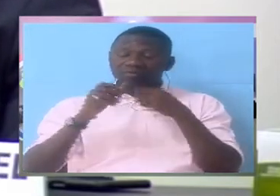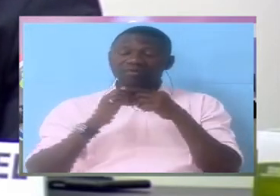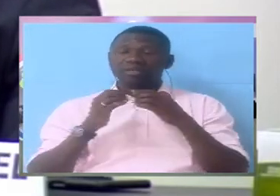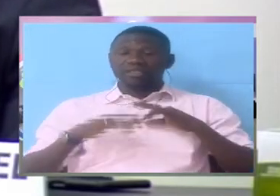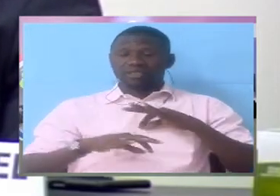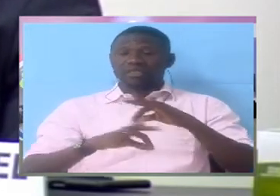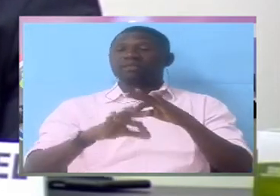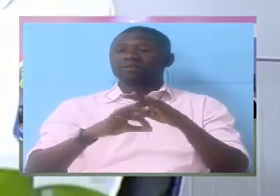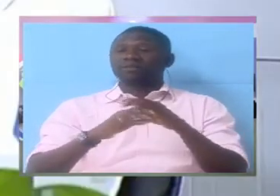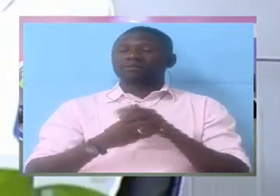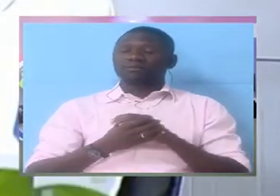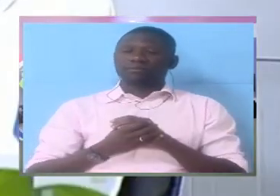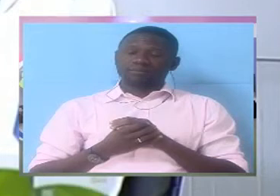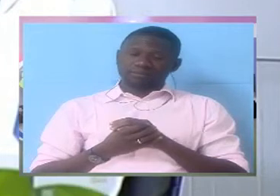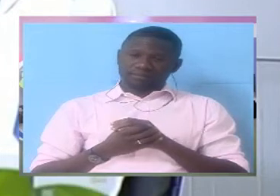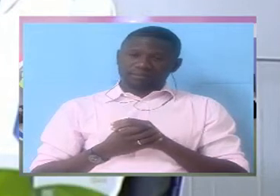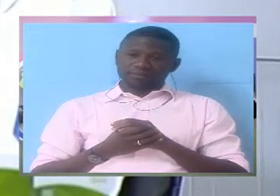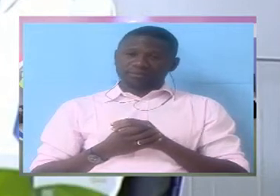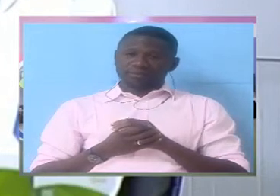interest.